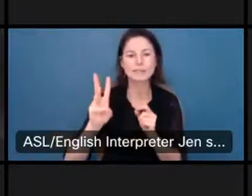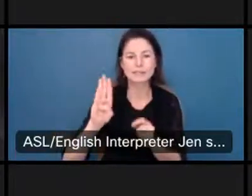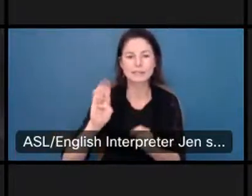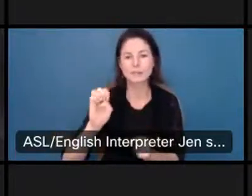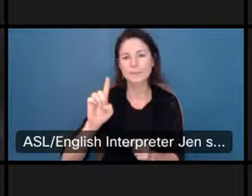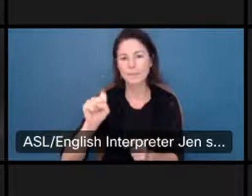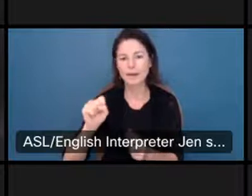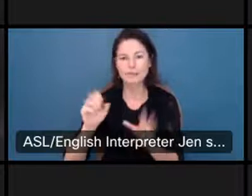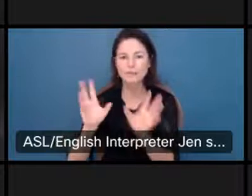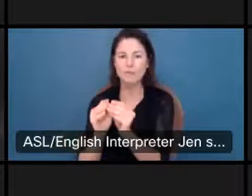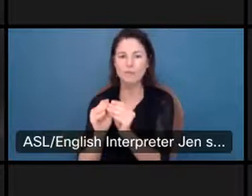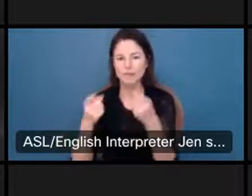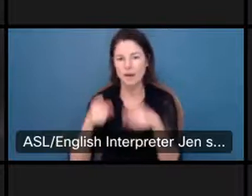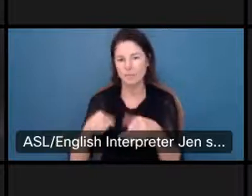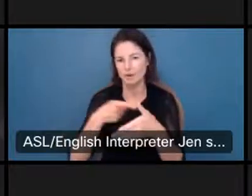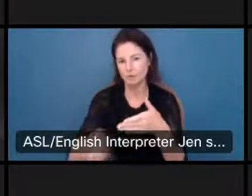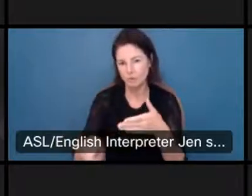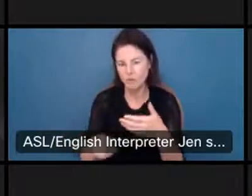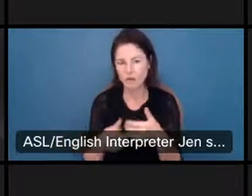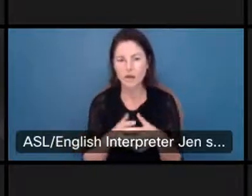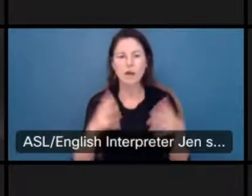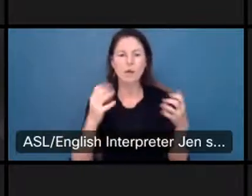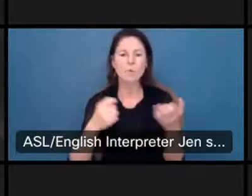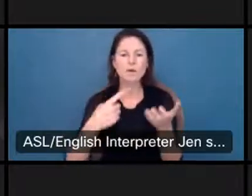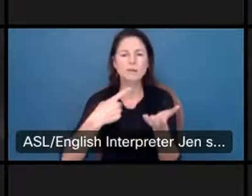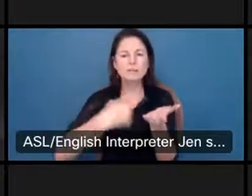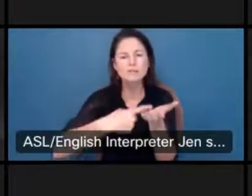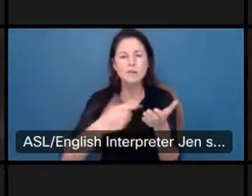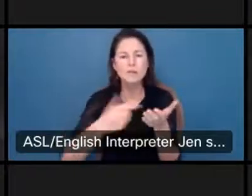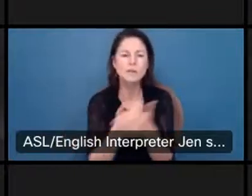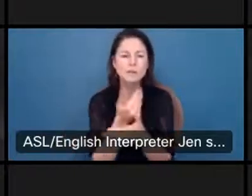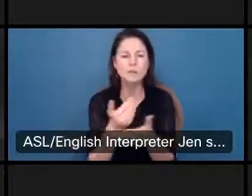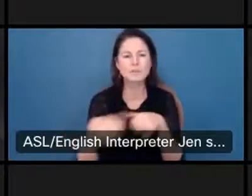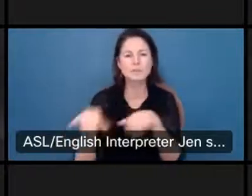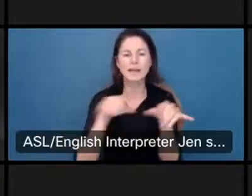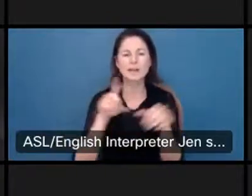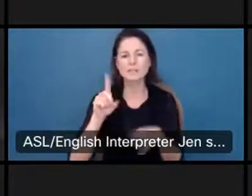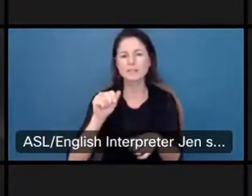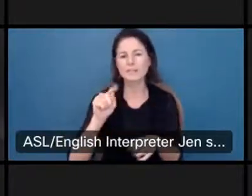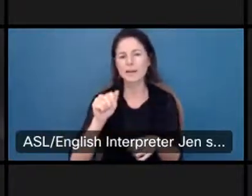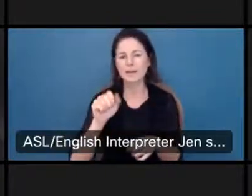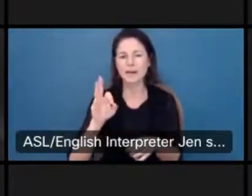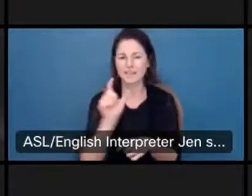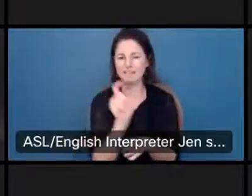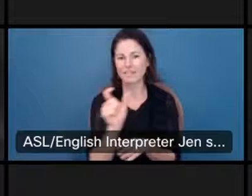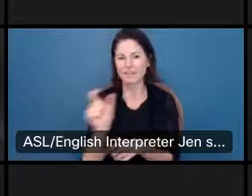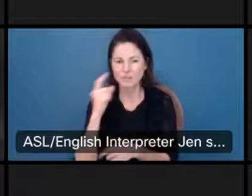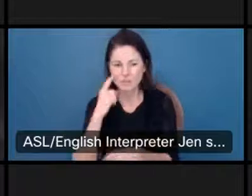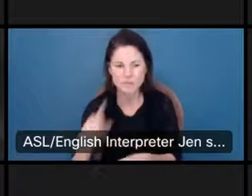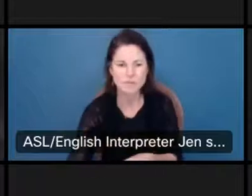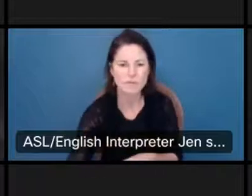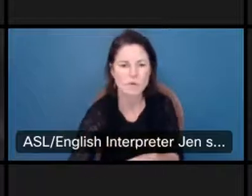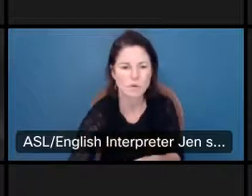next week, I do want to touch on the new SANDA data fields for medication errors. So we're going to be working on operationalizing this,